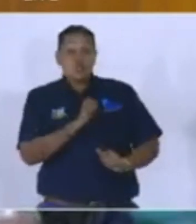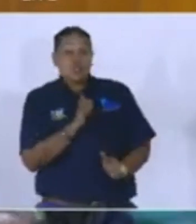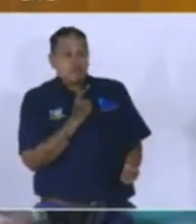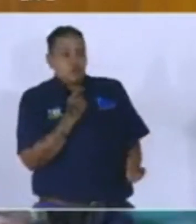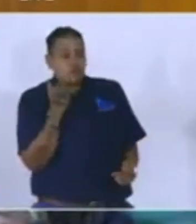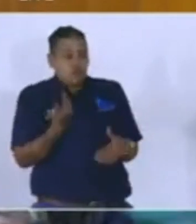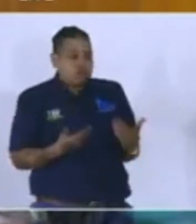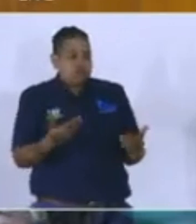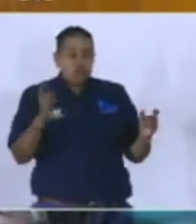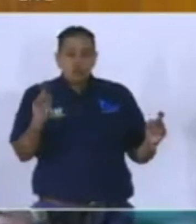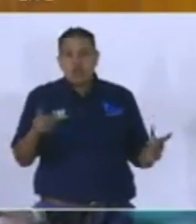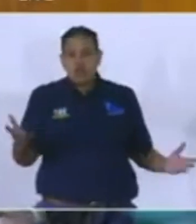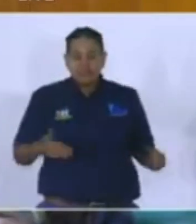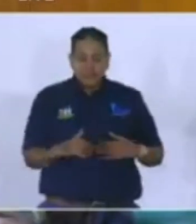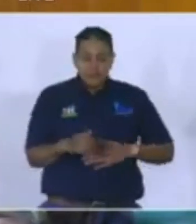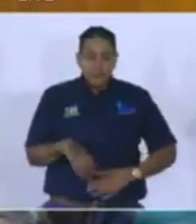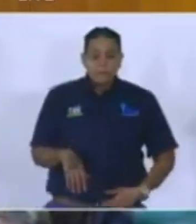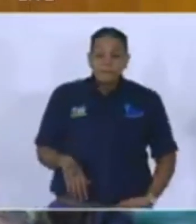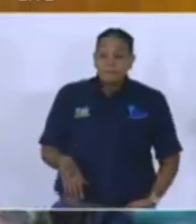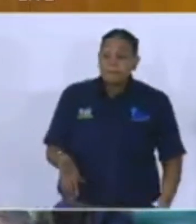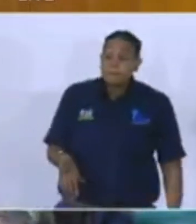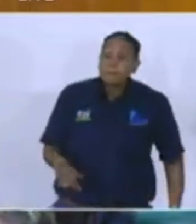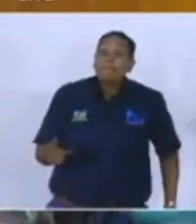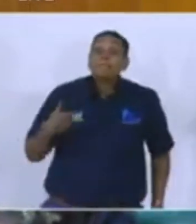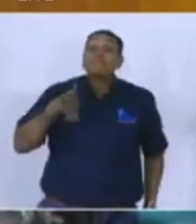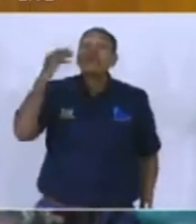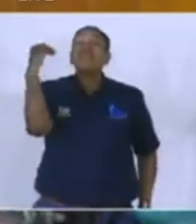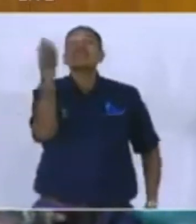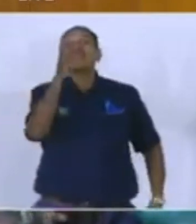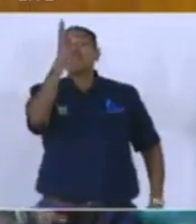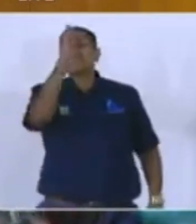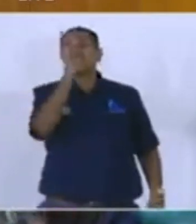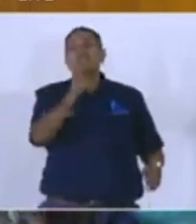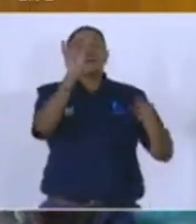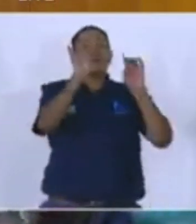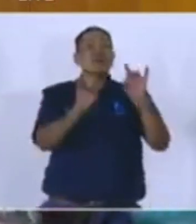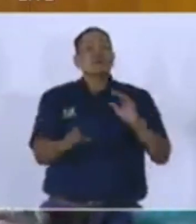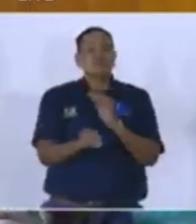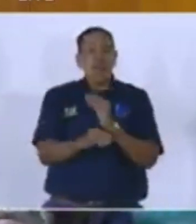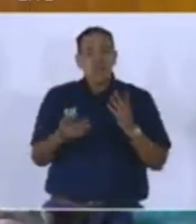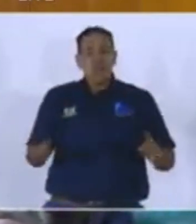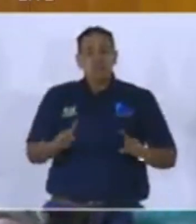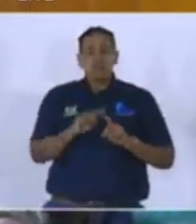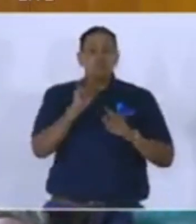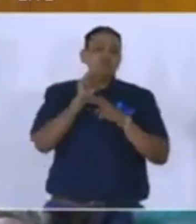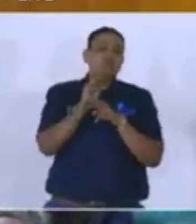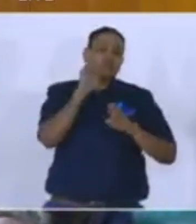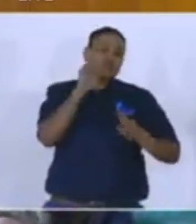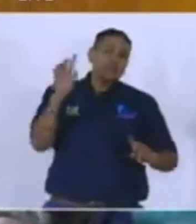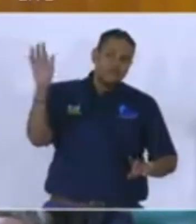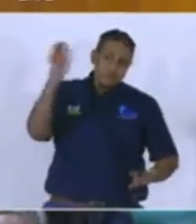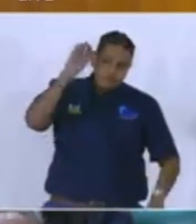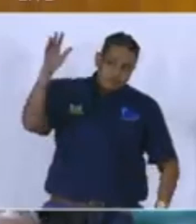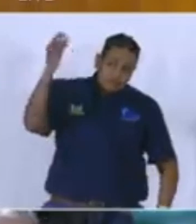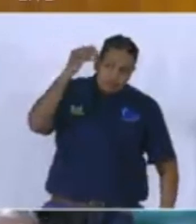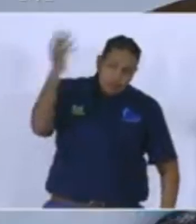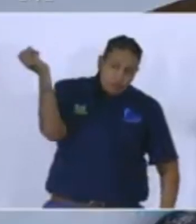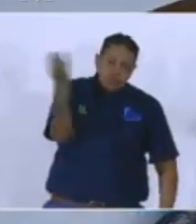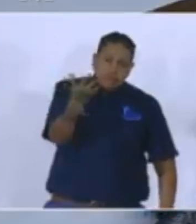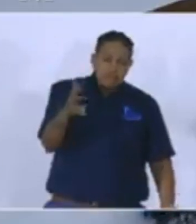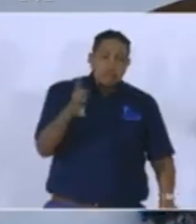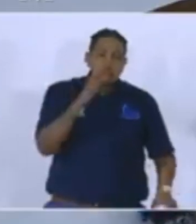so. I have given directives to the Minister of Education to